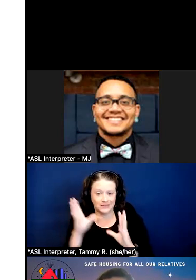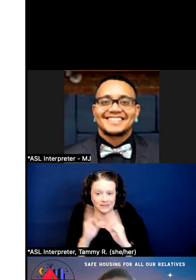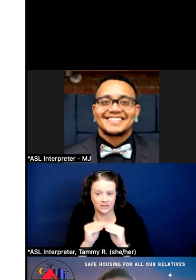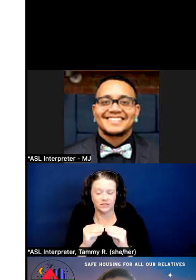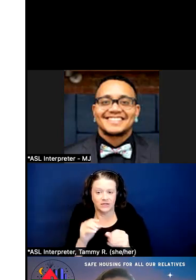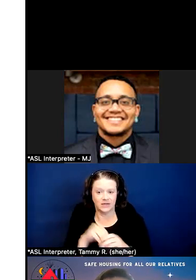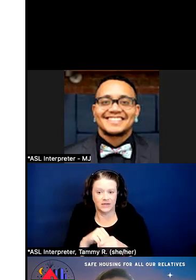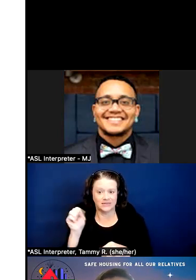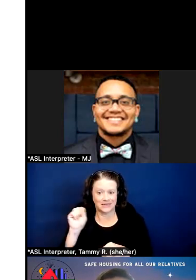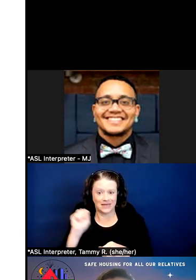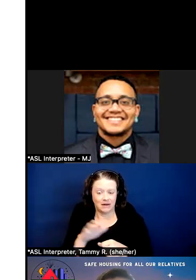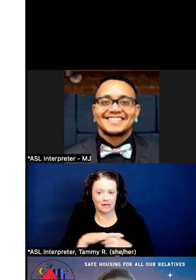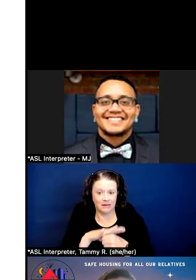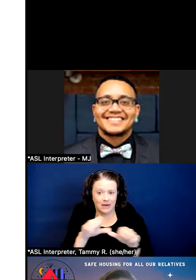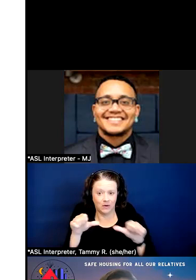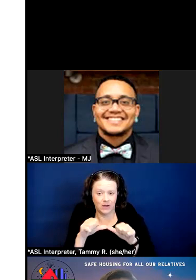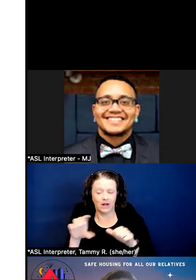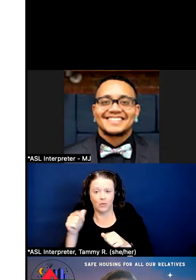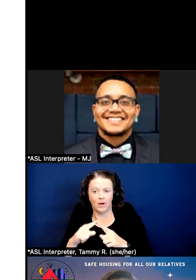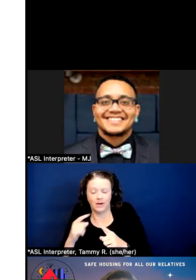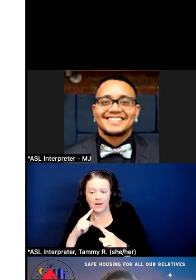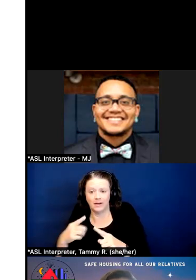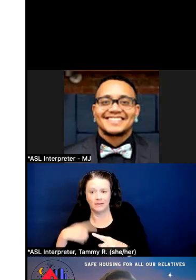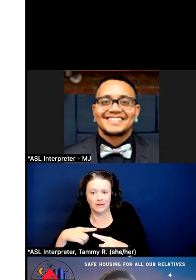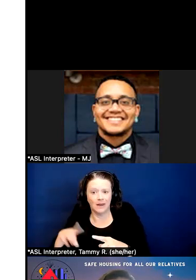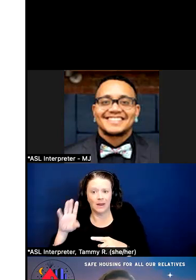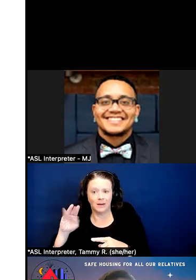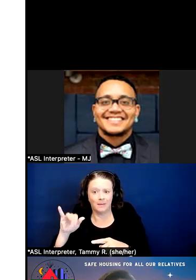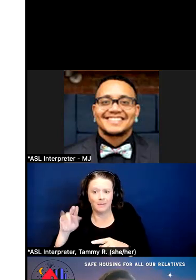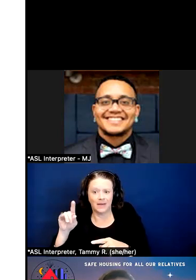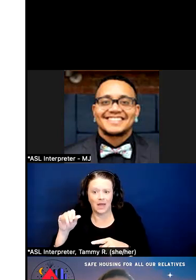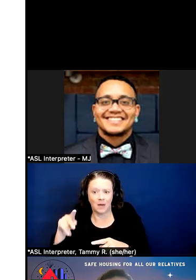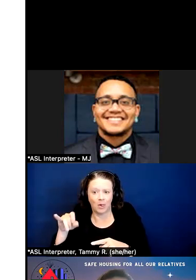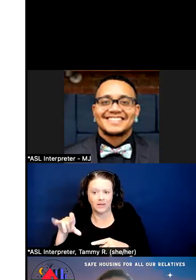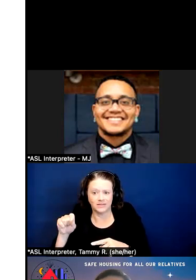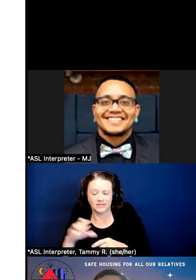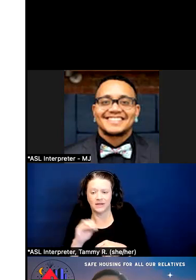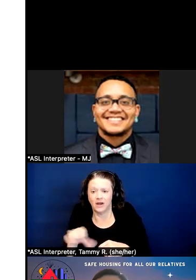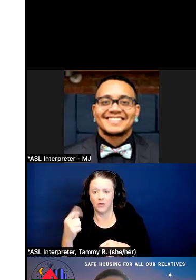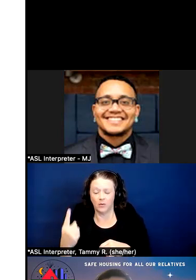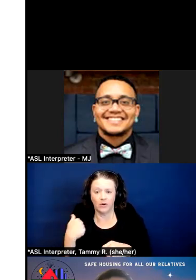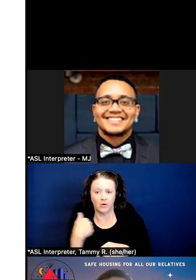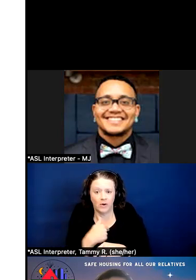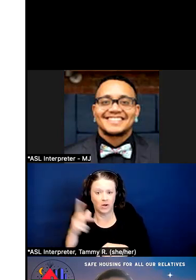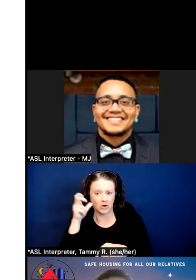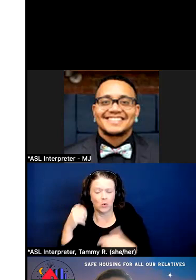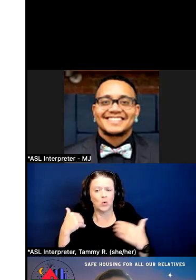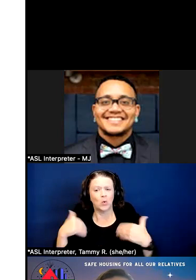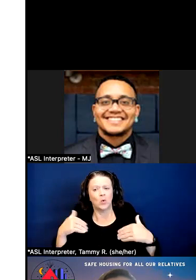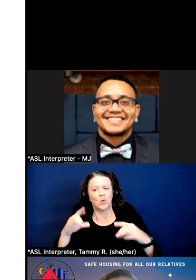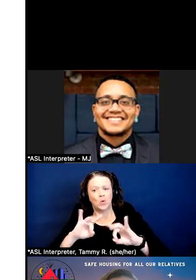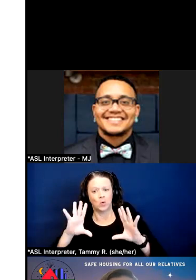Seattle area, and another in Minneapolis. But a lot of what we heard was pretty thematic across the